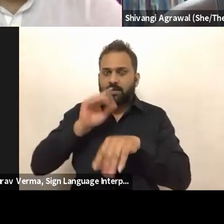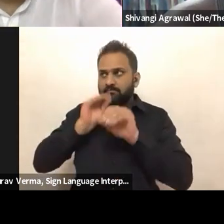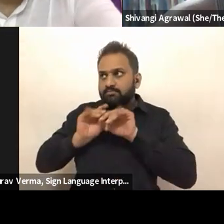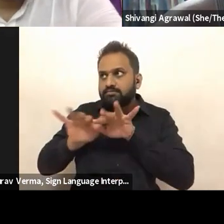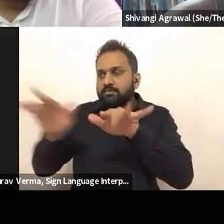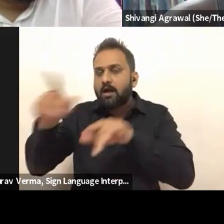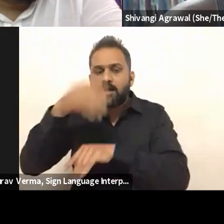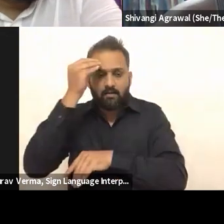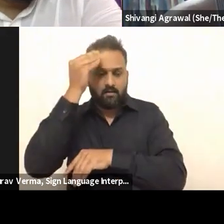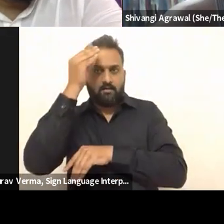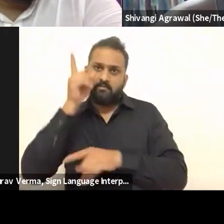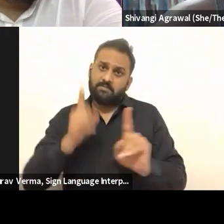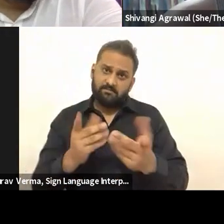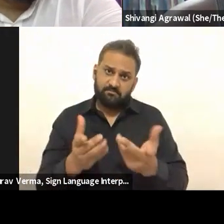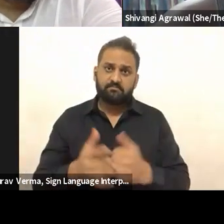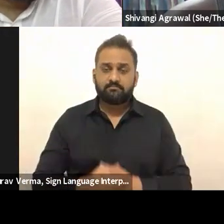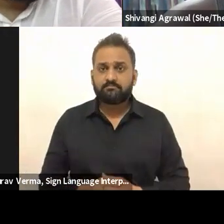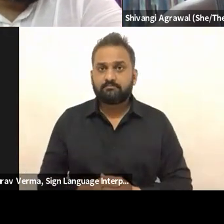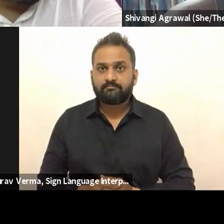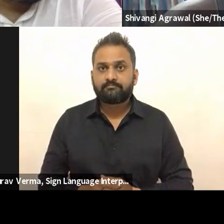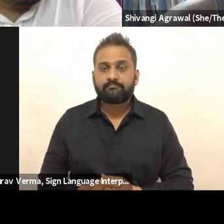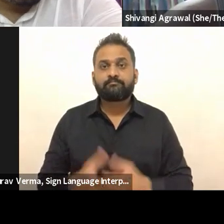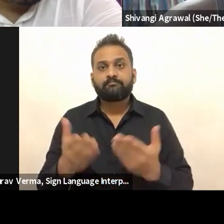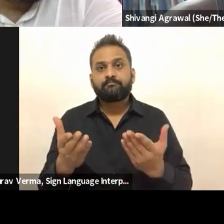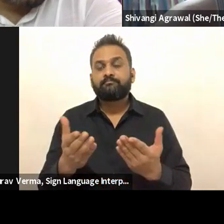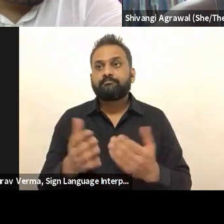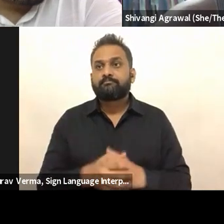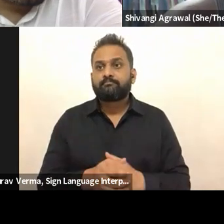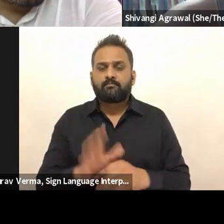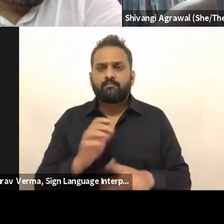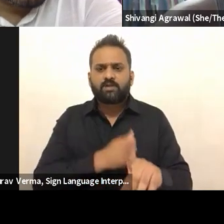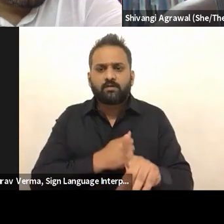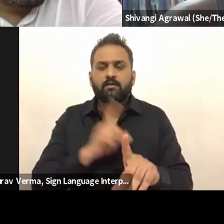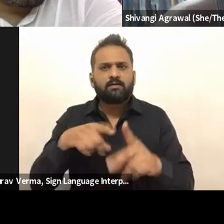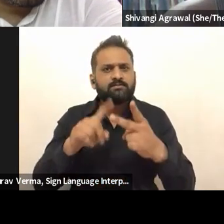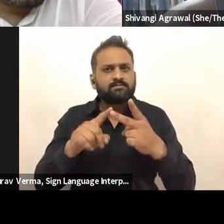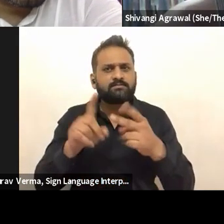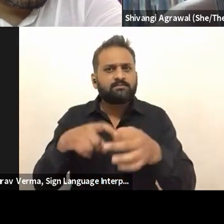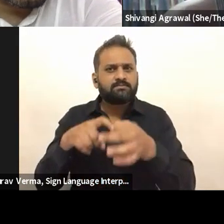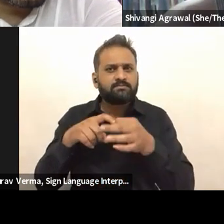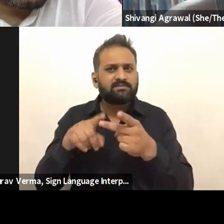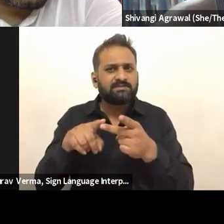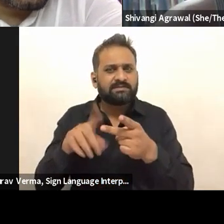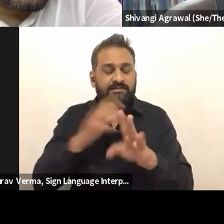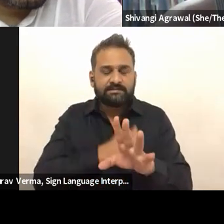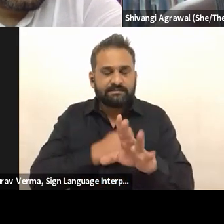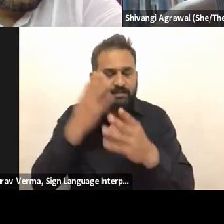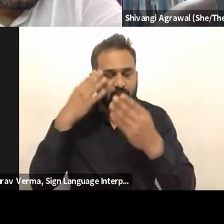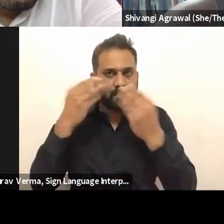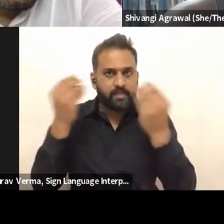missing. And sorry, what was the second part of the question, Ben? I'm sorry, I just lost that.